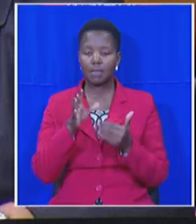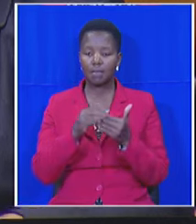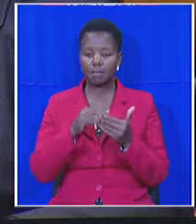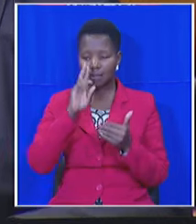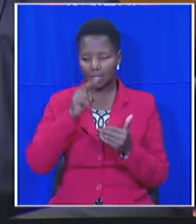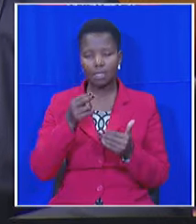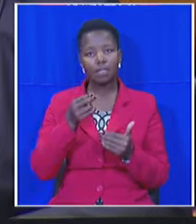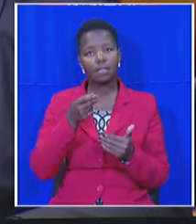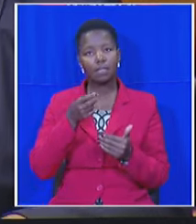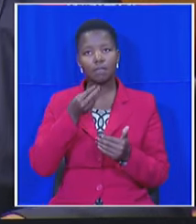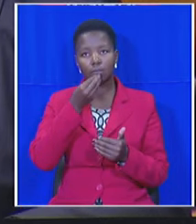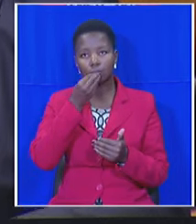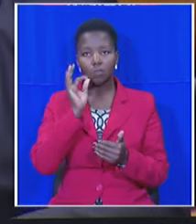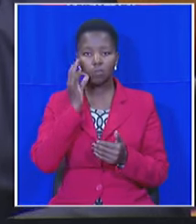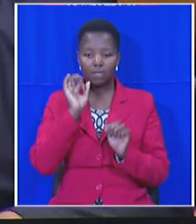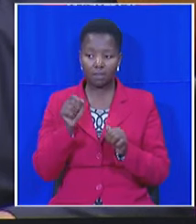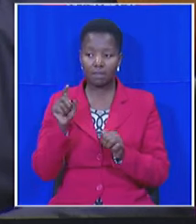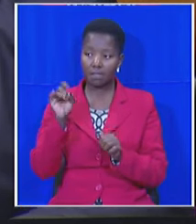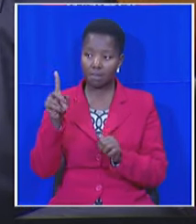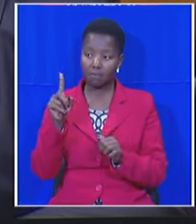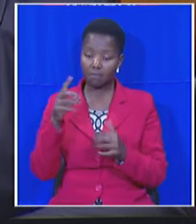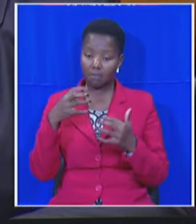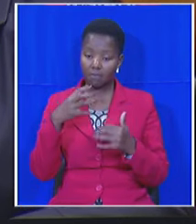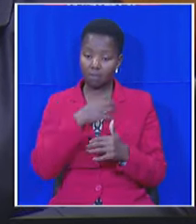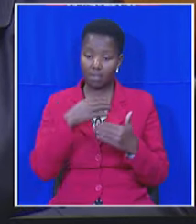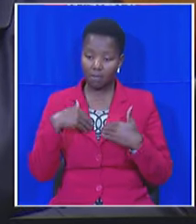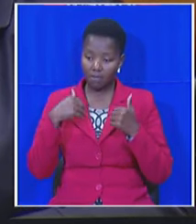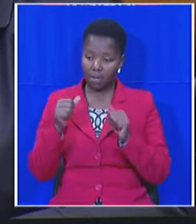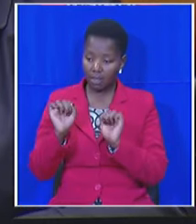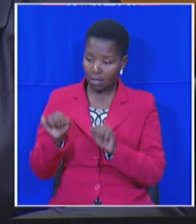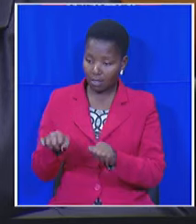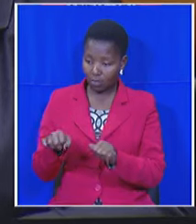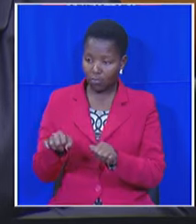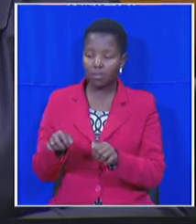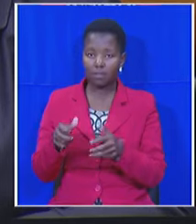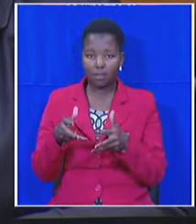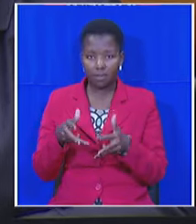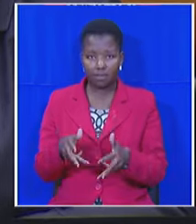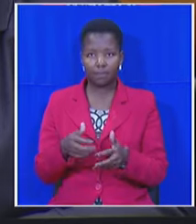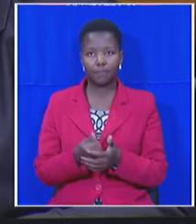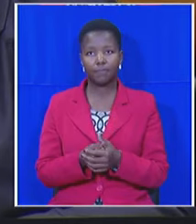the acceptance of the Honorable Minister of Health. I now put vote